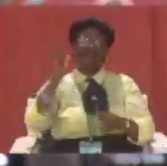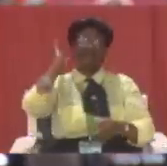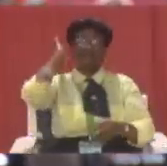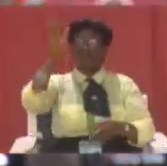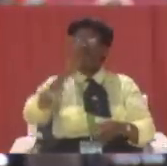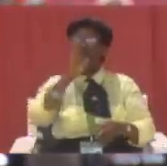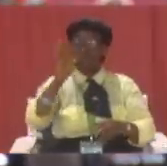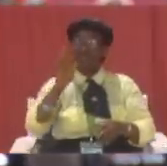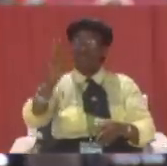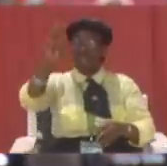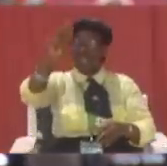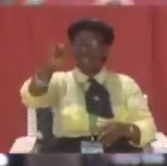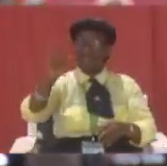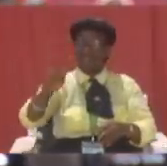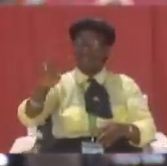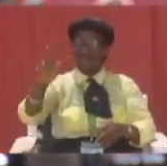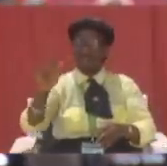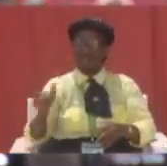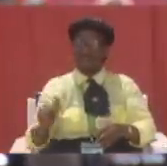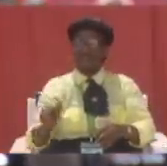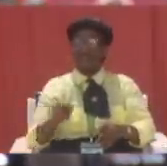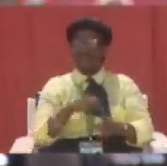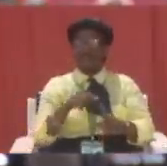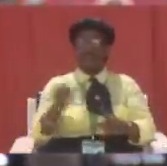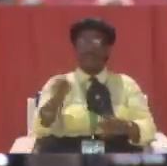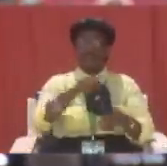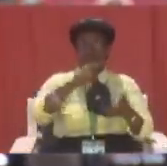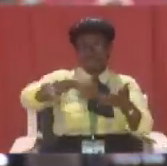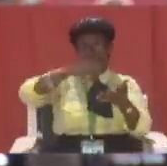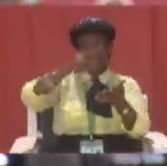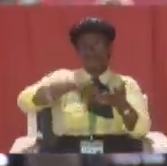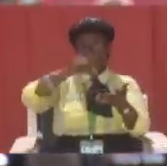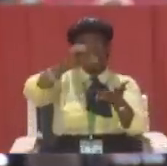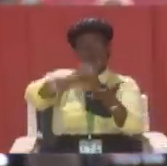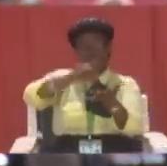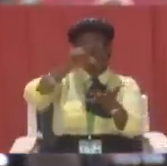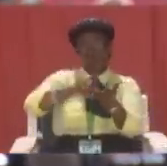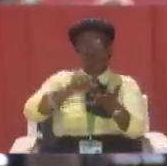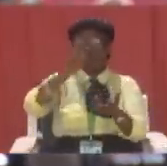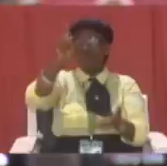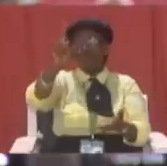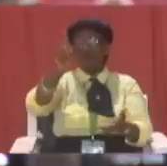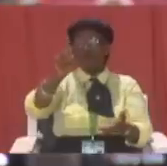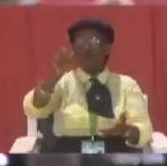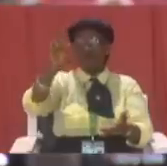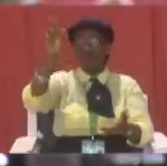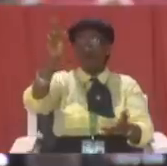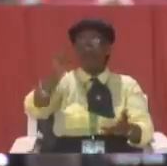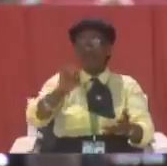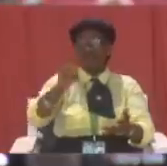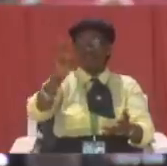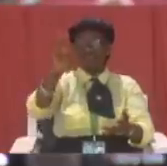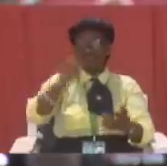When you read Luke chapter 1 from verse 26 to 38, Luke 1, 26 to 38,